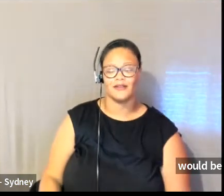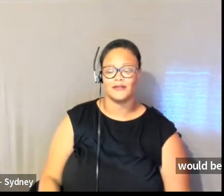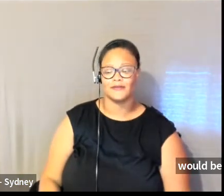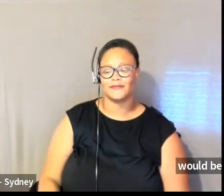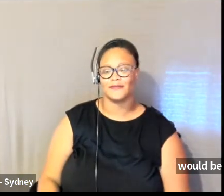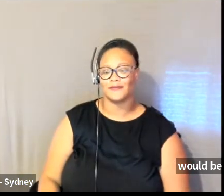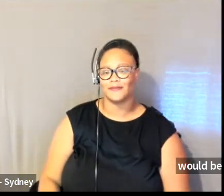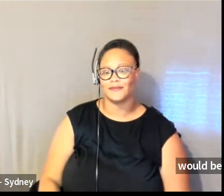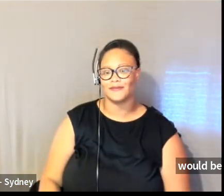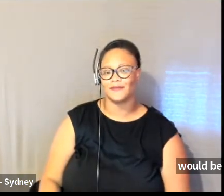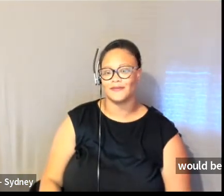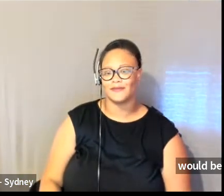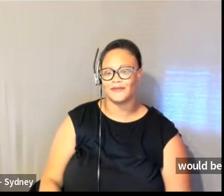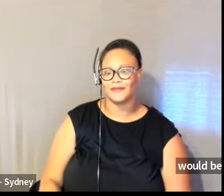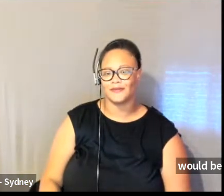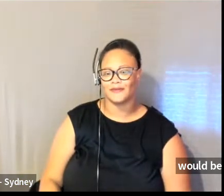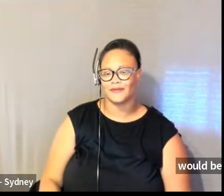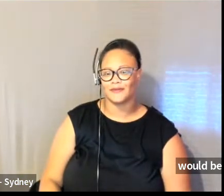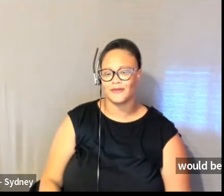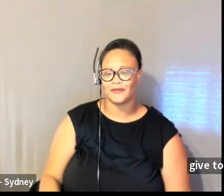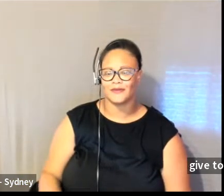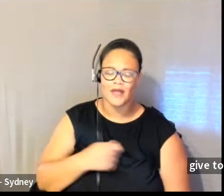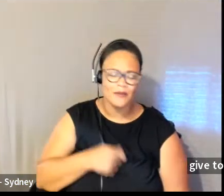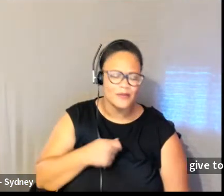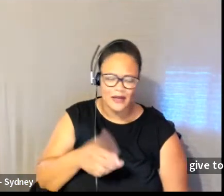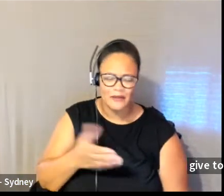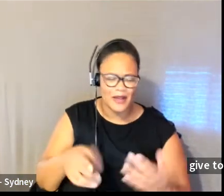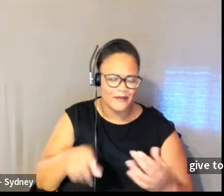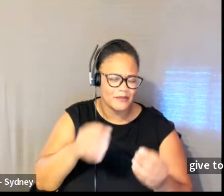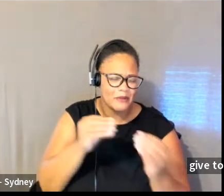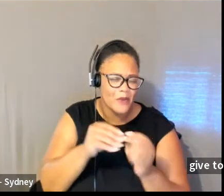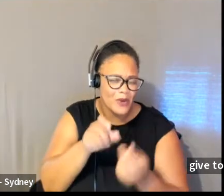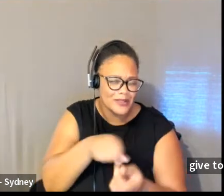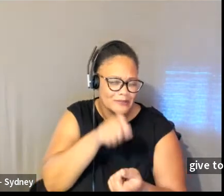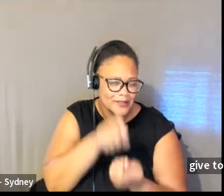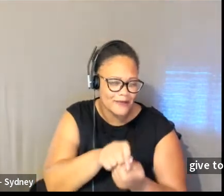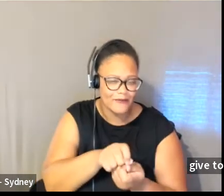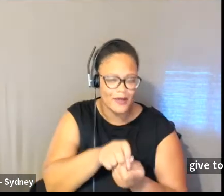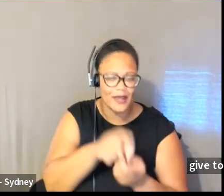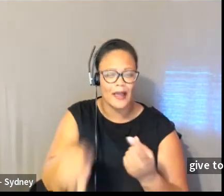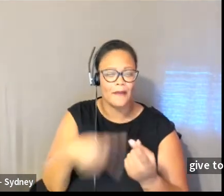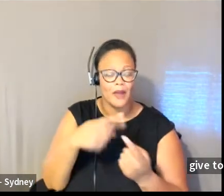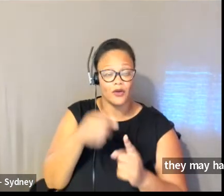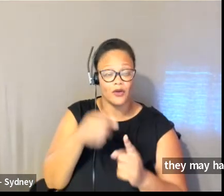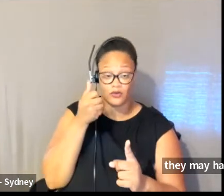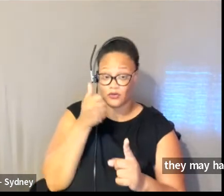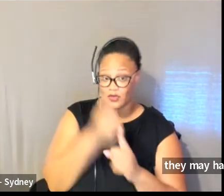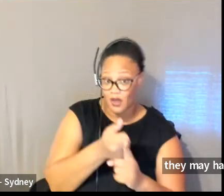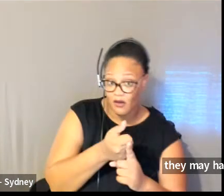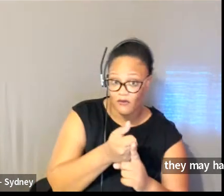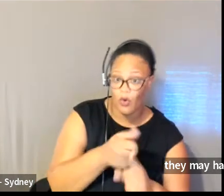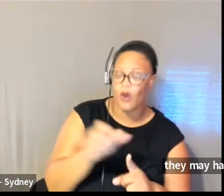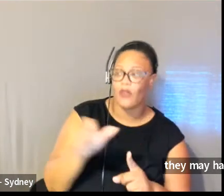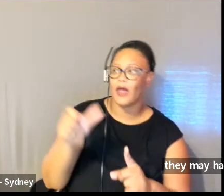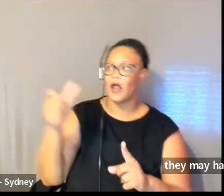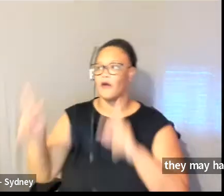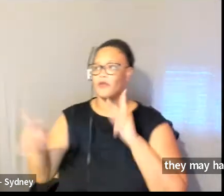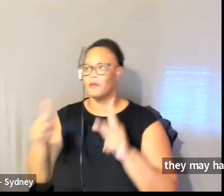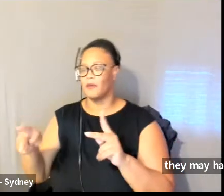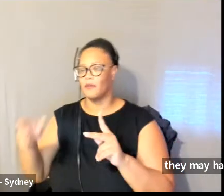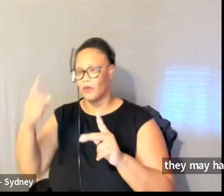I'm sorry, Khalud, you may have to be more specific on about yourself or that other people might have about